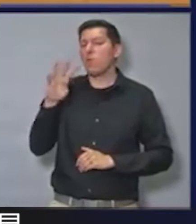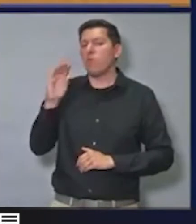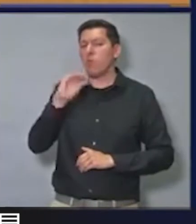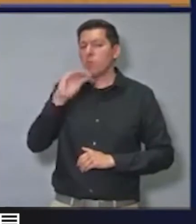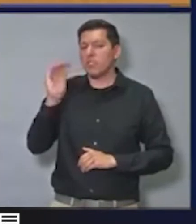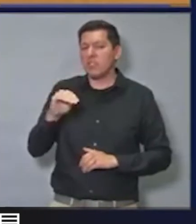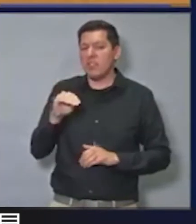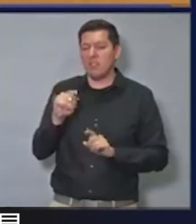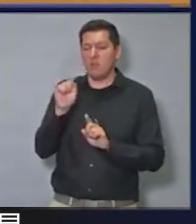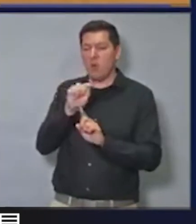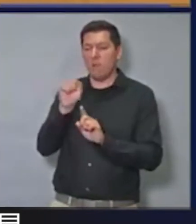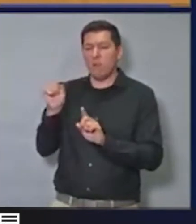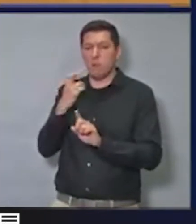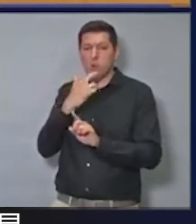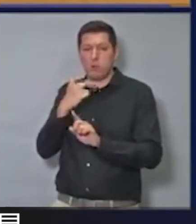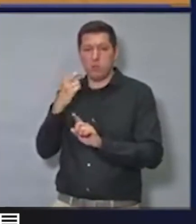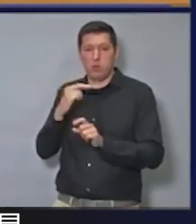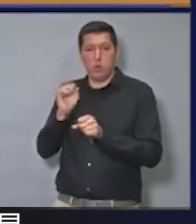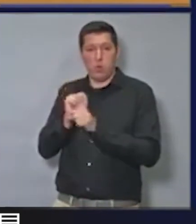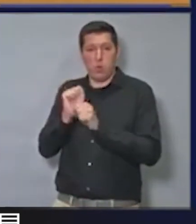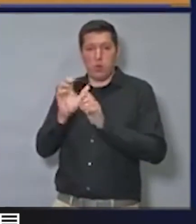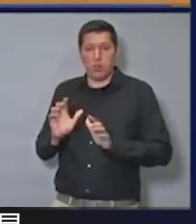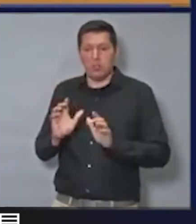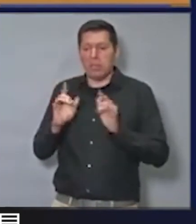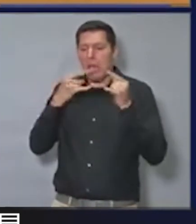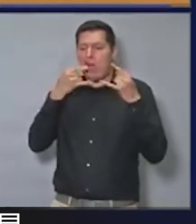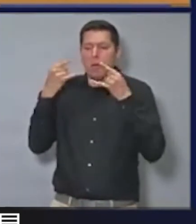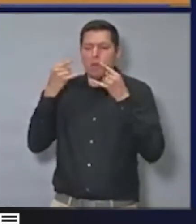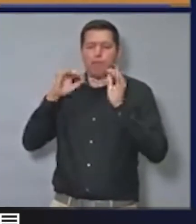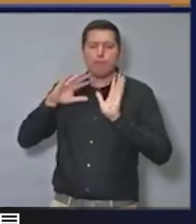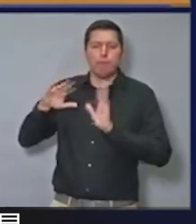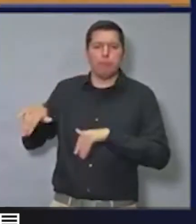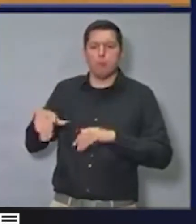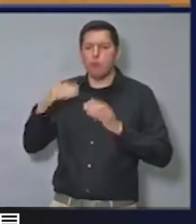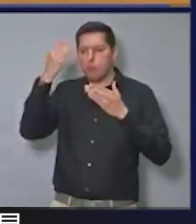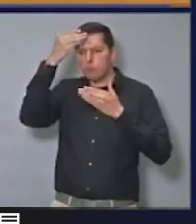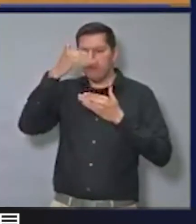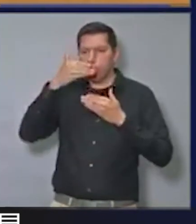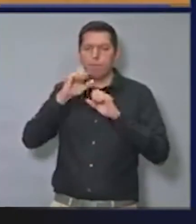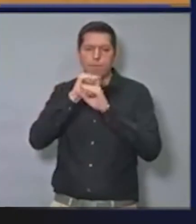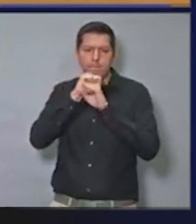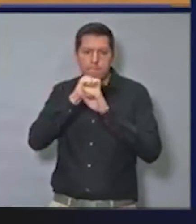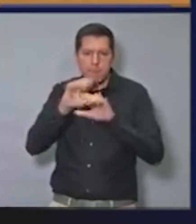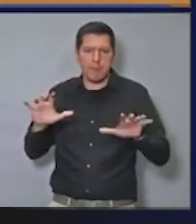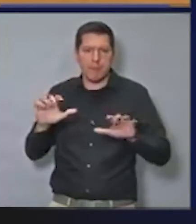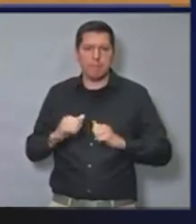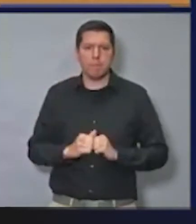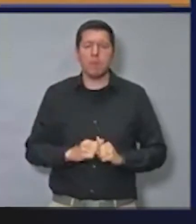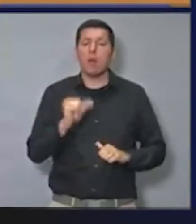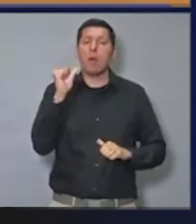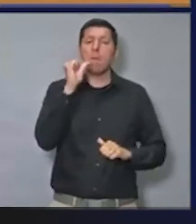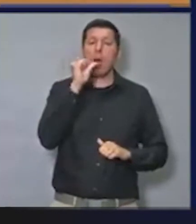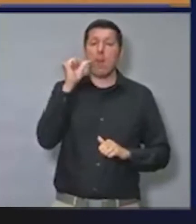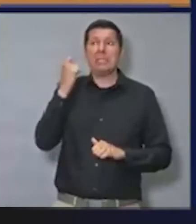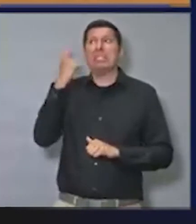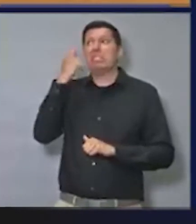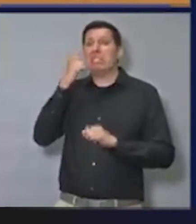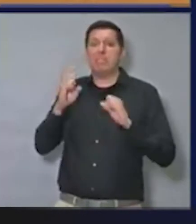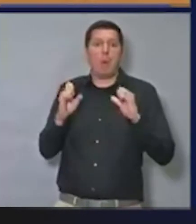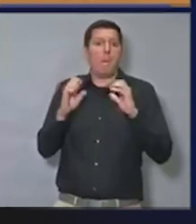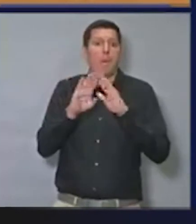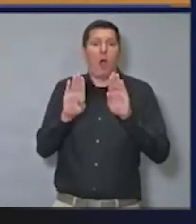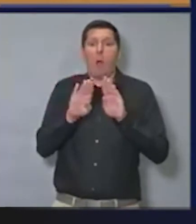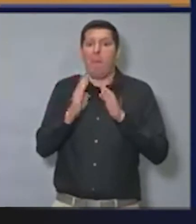of the restaurants had workers who were not wearing face coverings and face shields. For the bars that newly had reopened